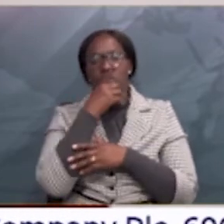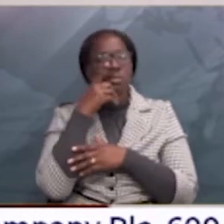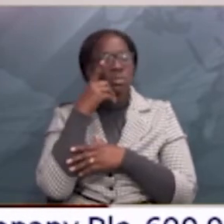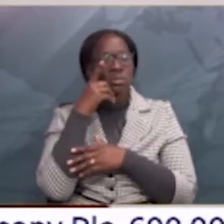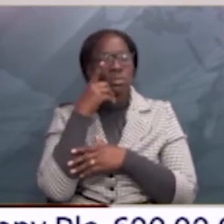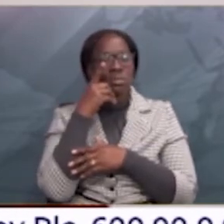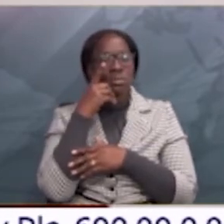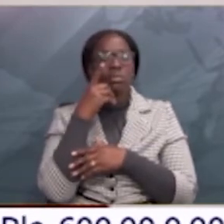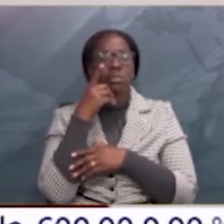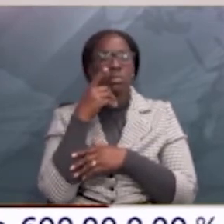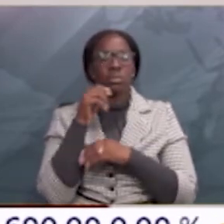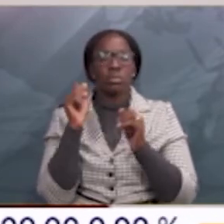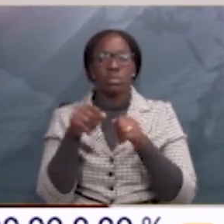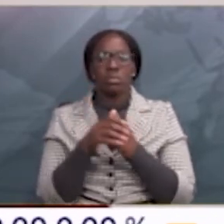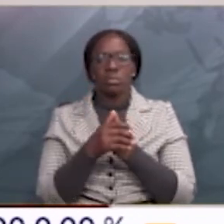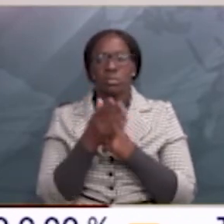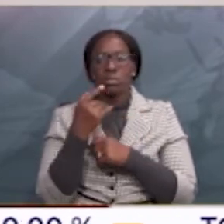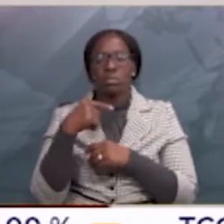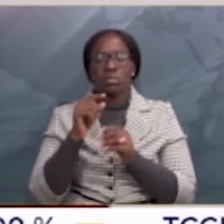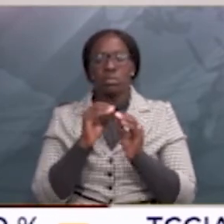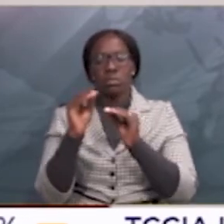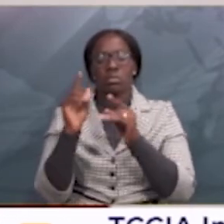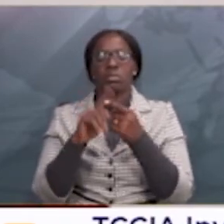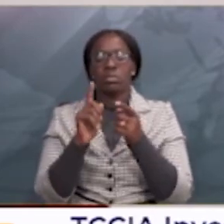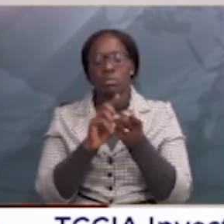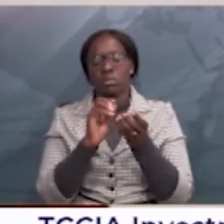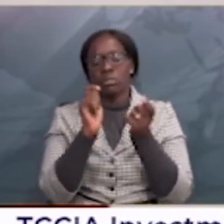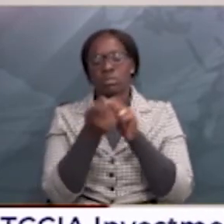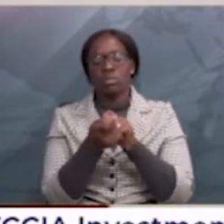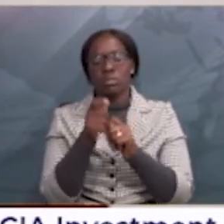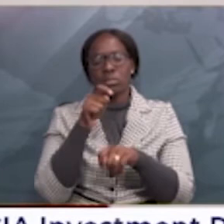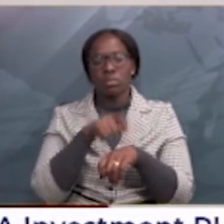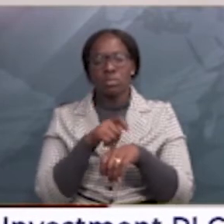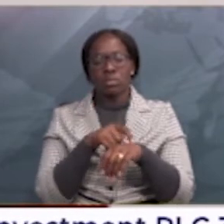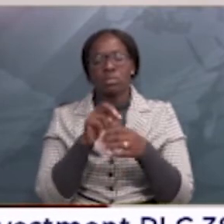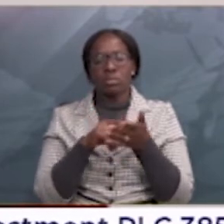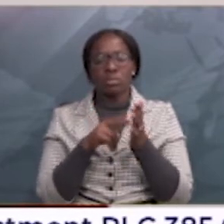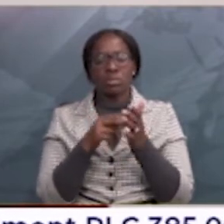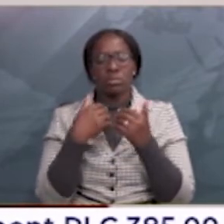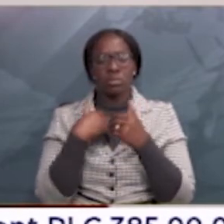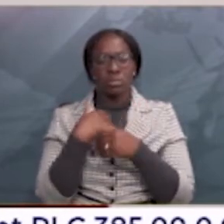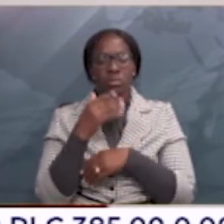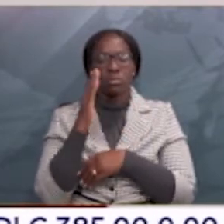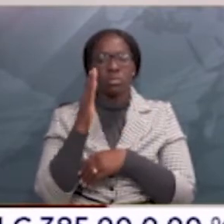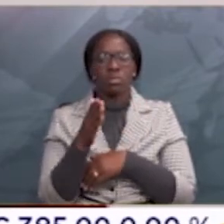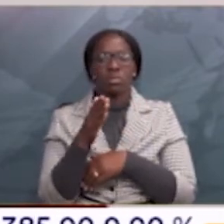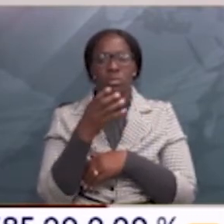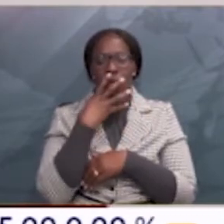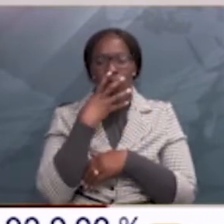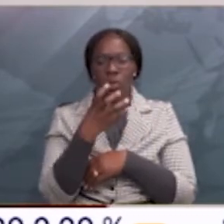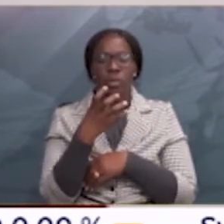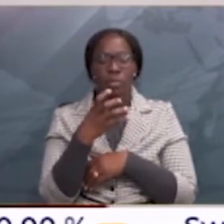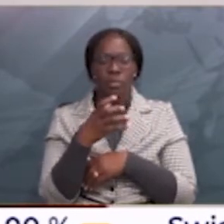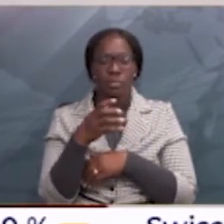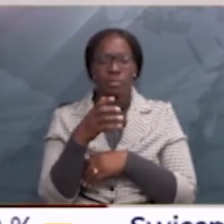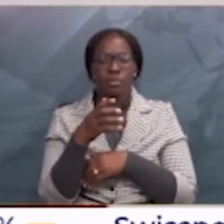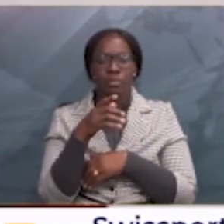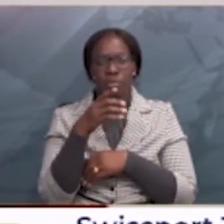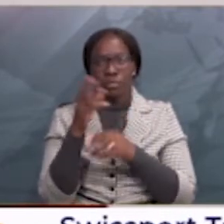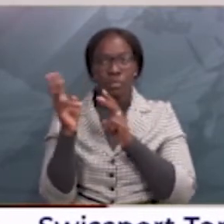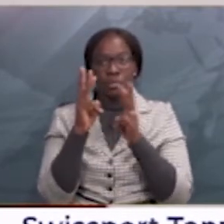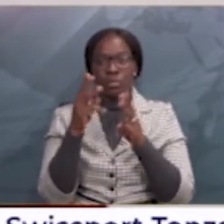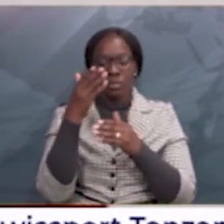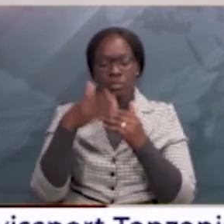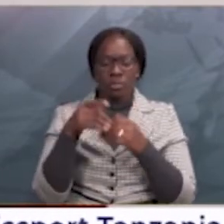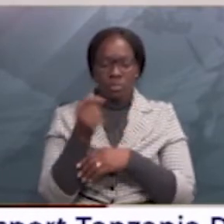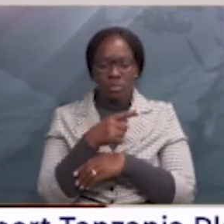because we are going into a transition period. So there's going to be warmer temperatures by the end of the month